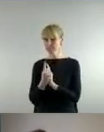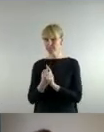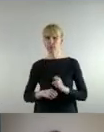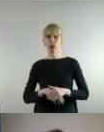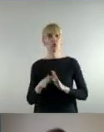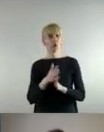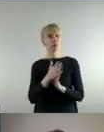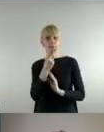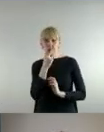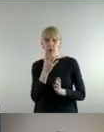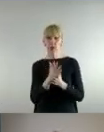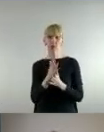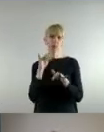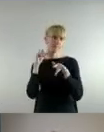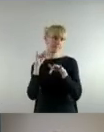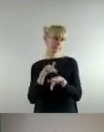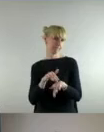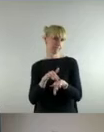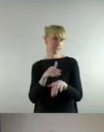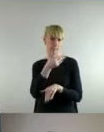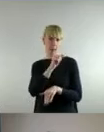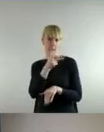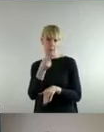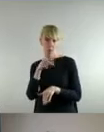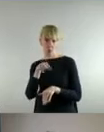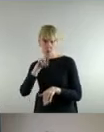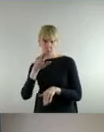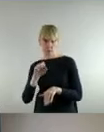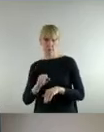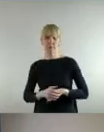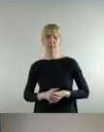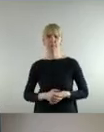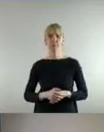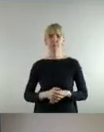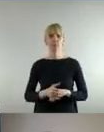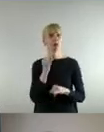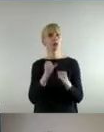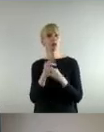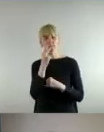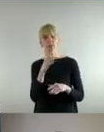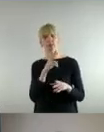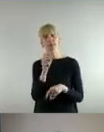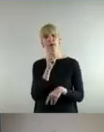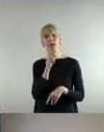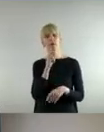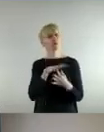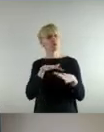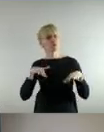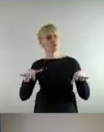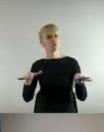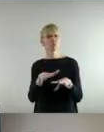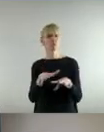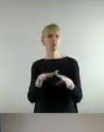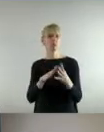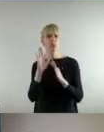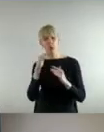with houses close up to the river. And the gray water you can see in the picture it's from a big landslide upstream.